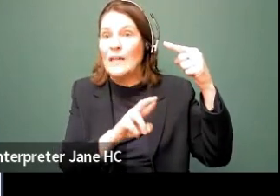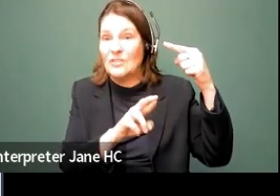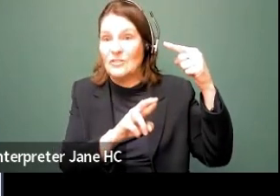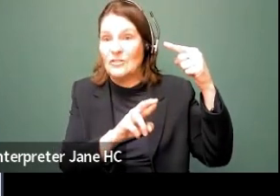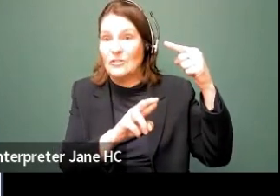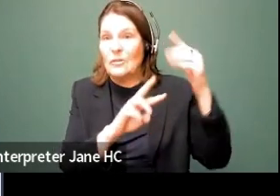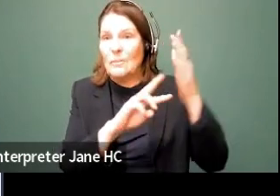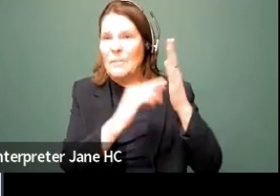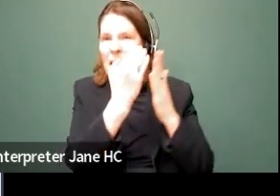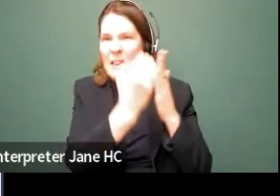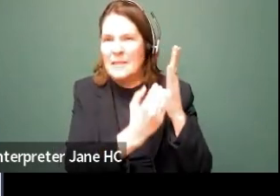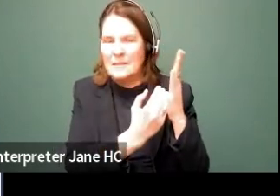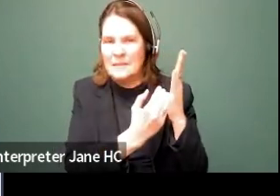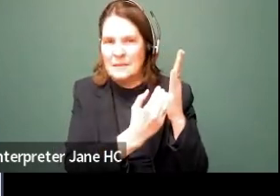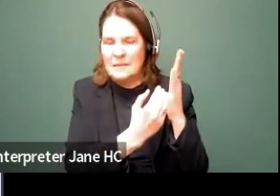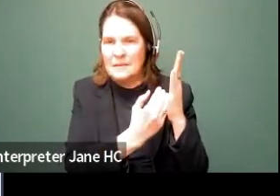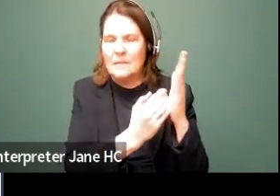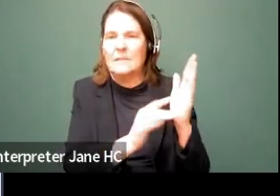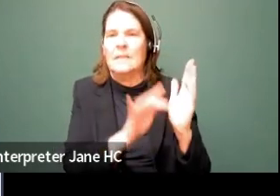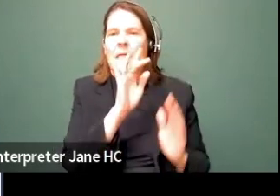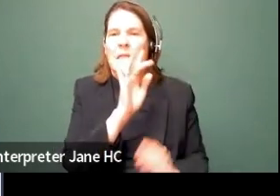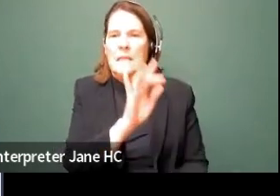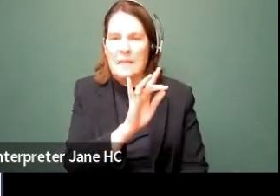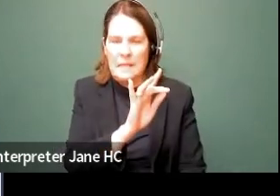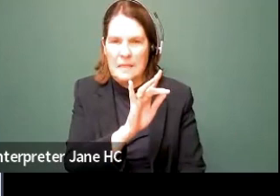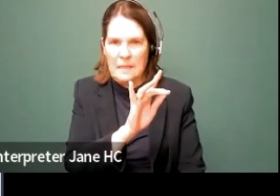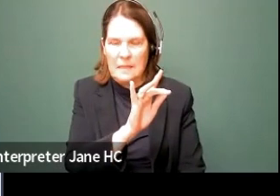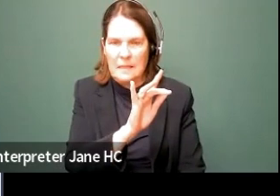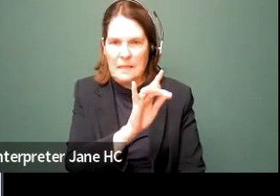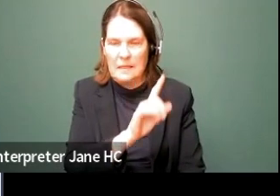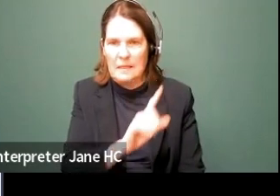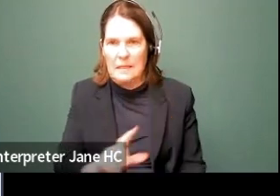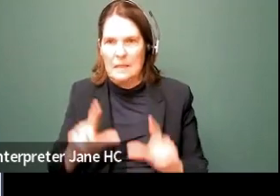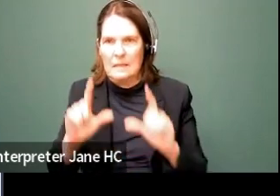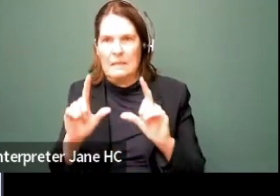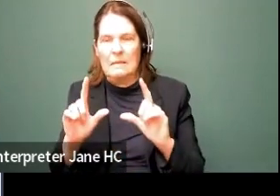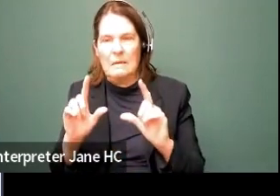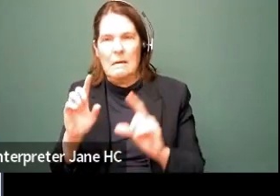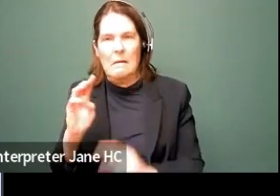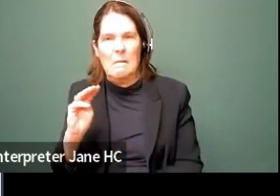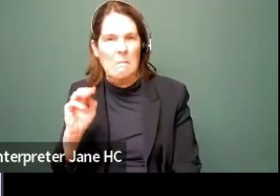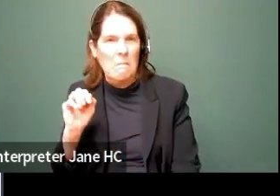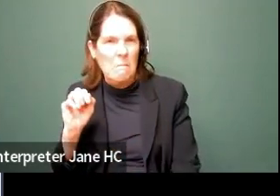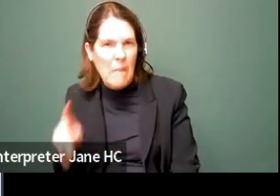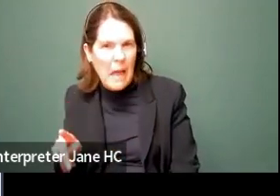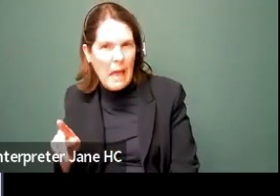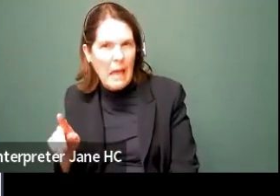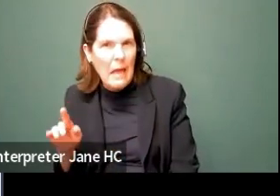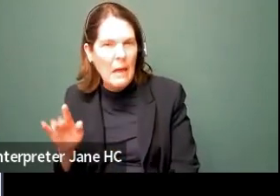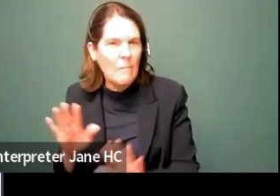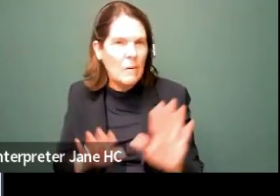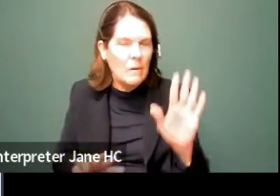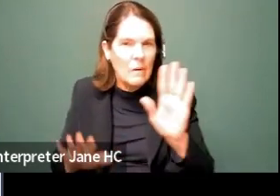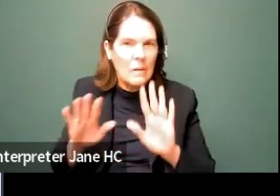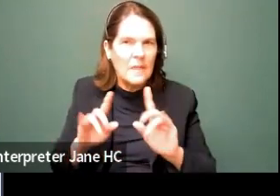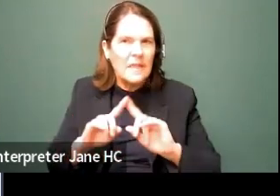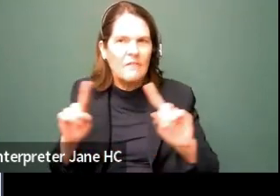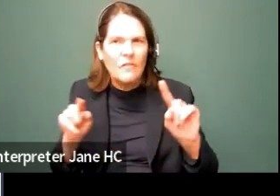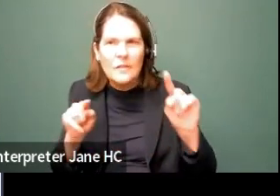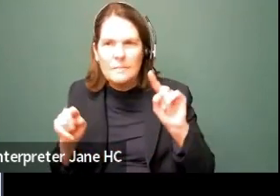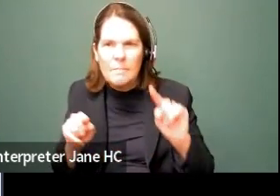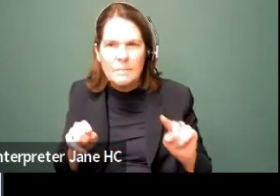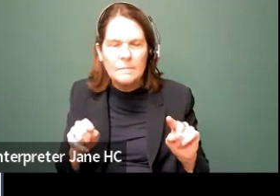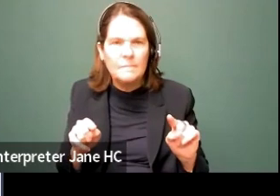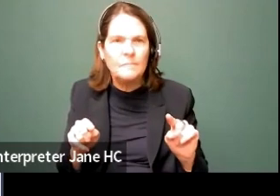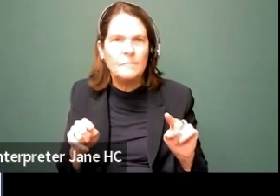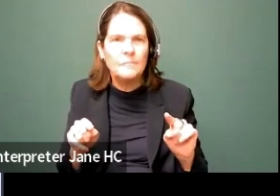And if we click on the House roster, we've got a couple different options here. We have